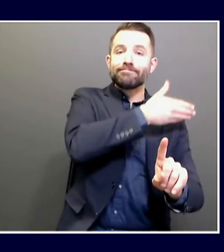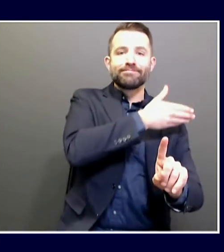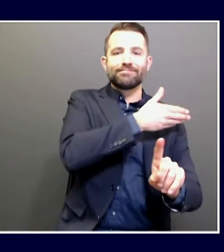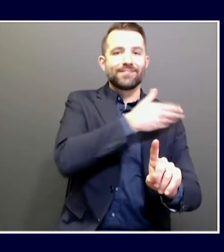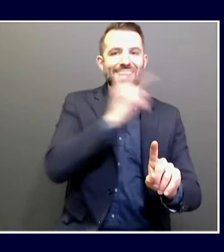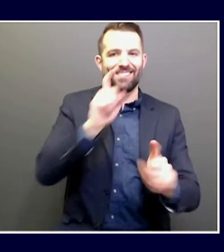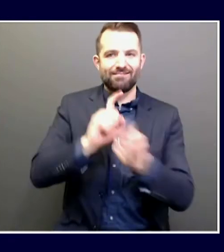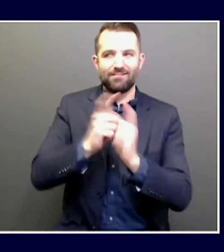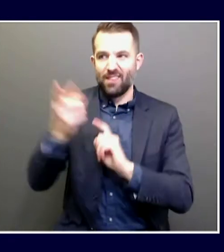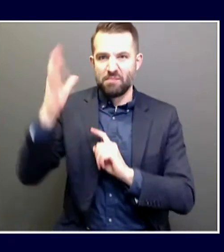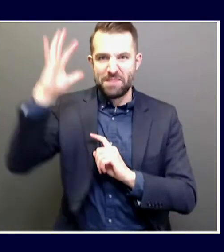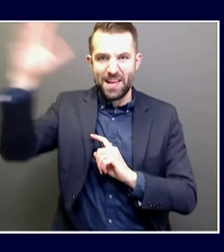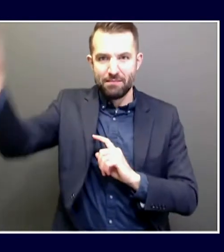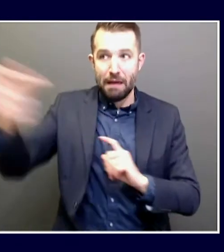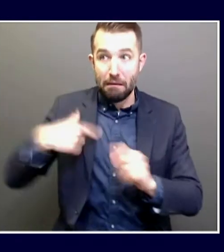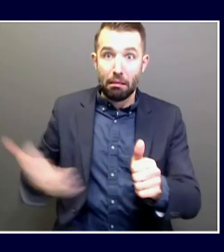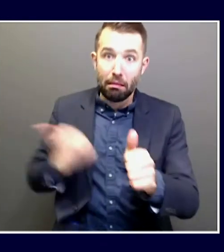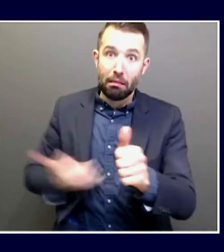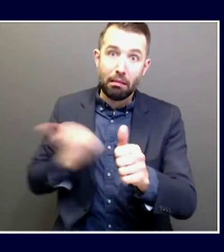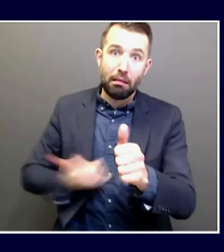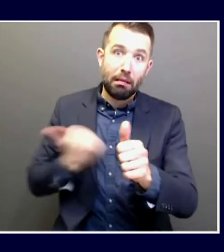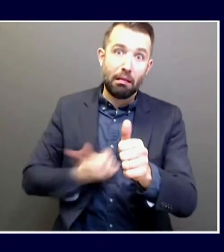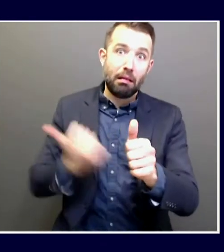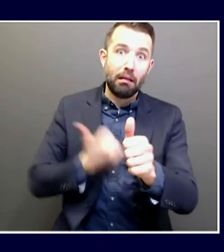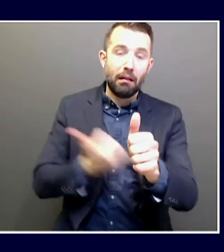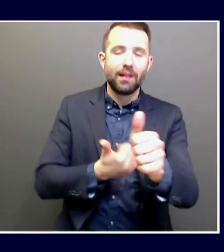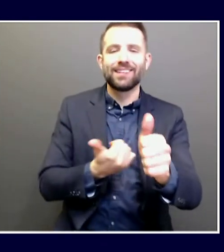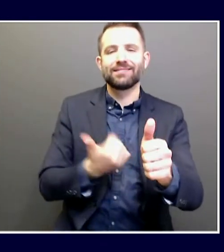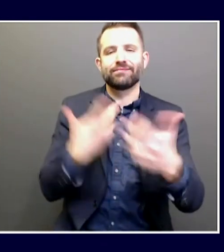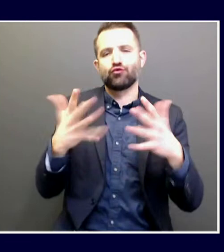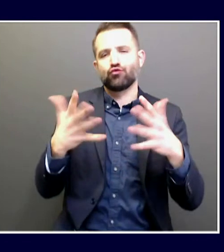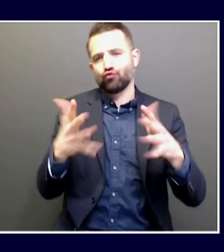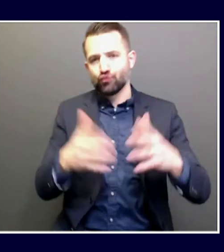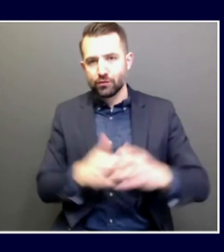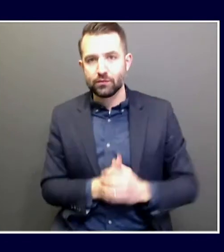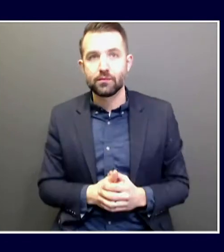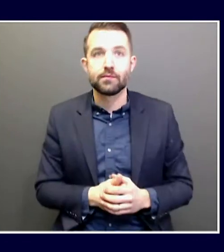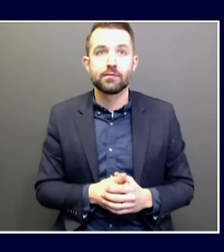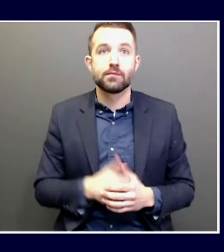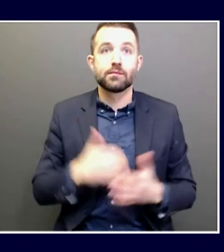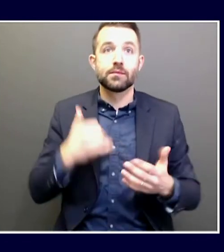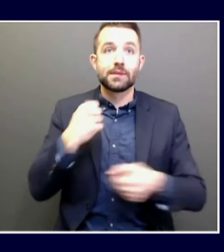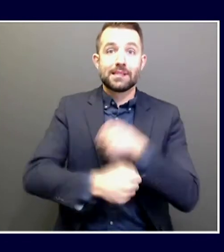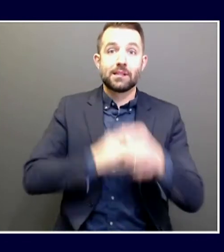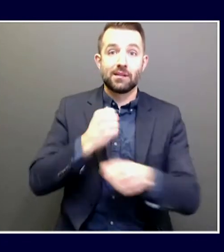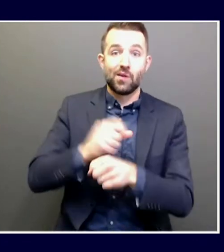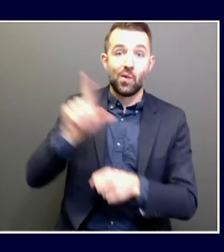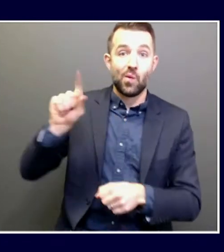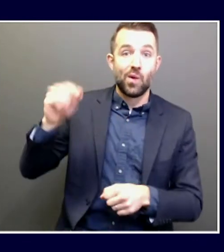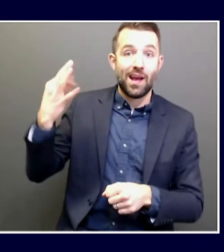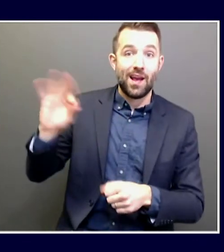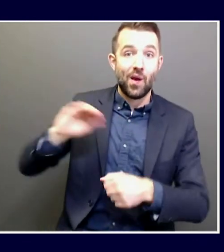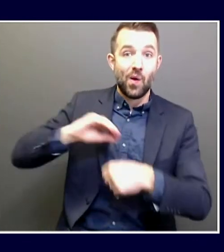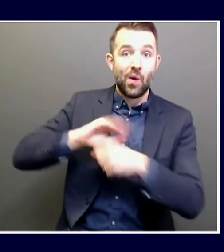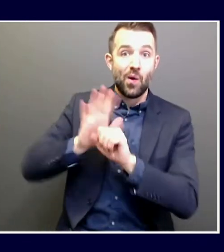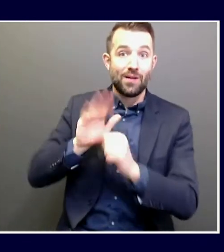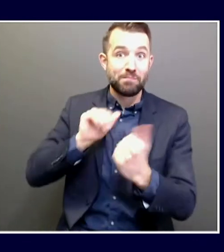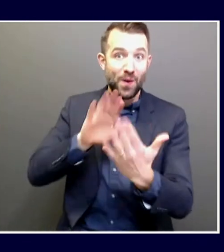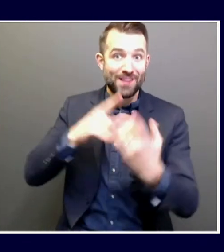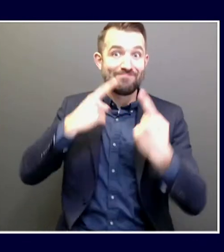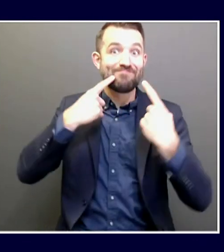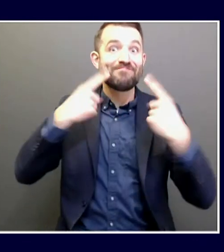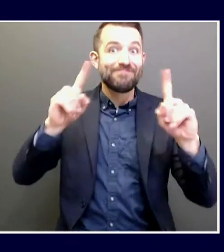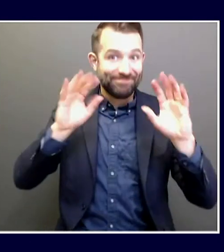with 2019's methods. We make this change around contact tracing in recognition of